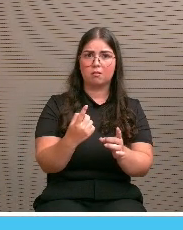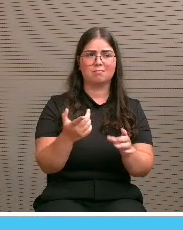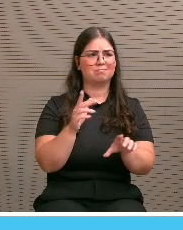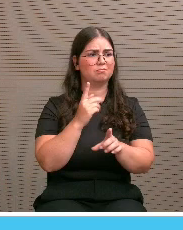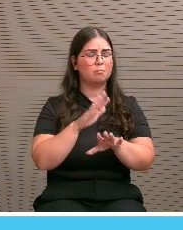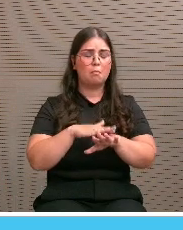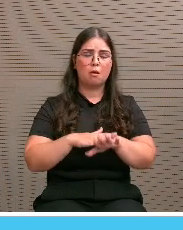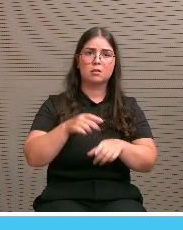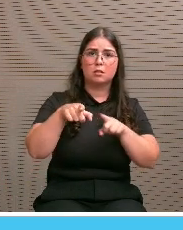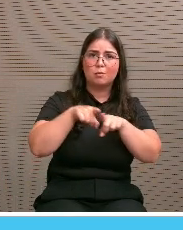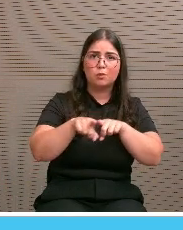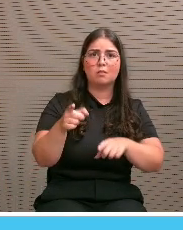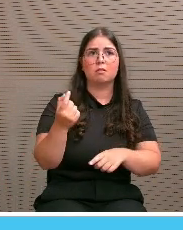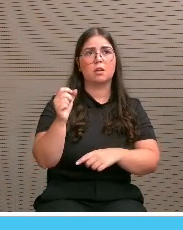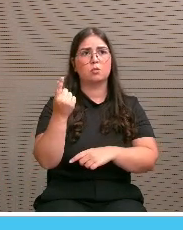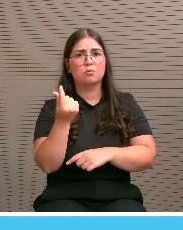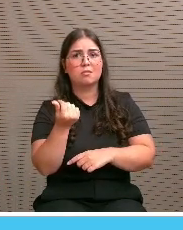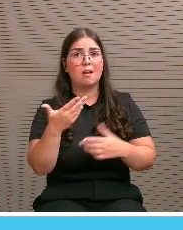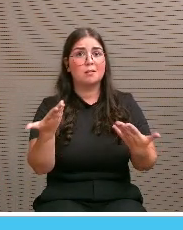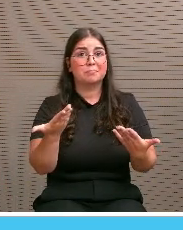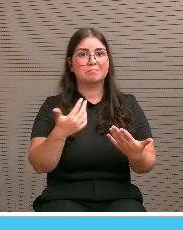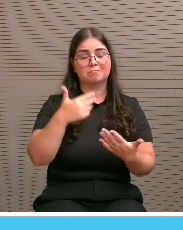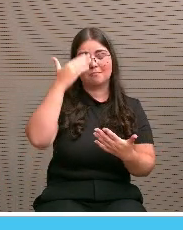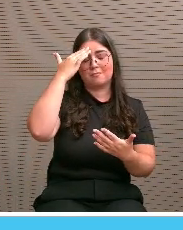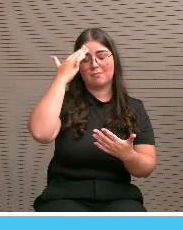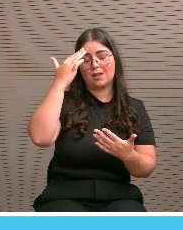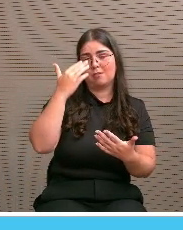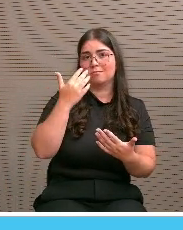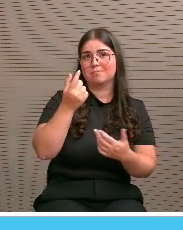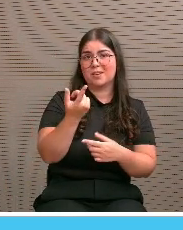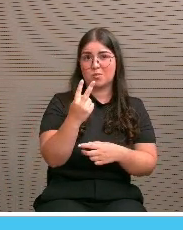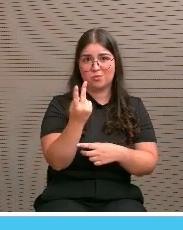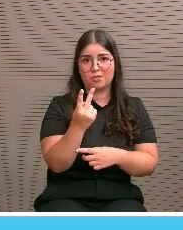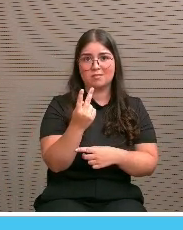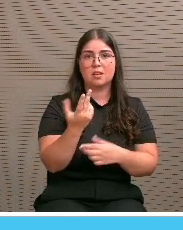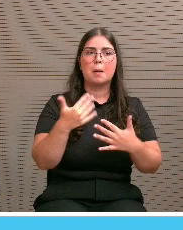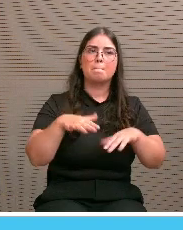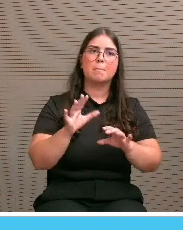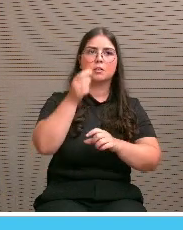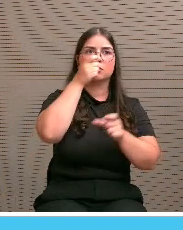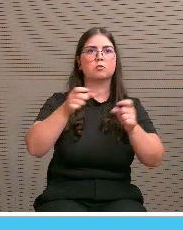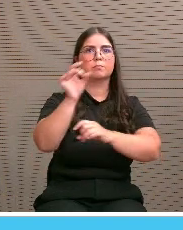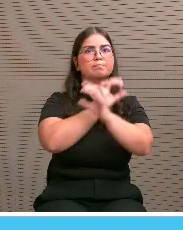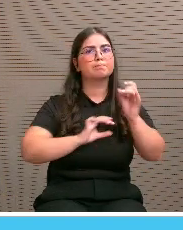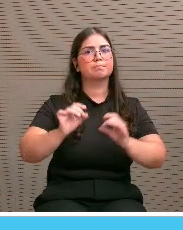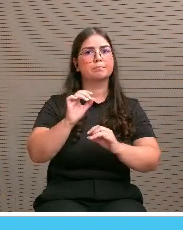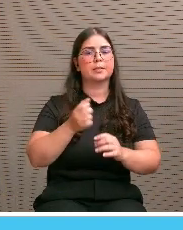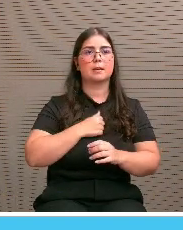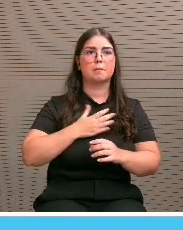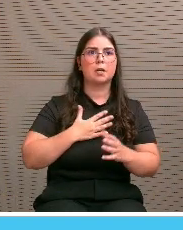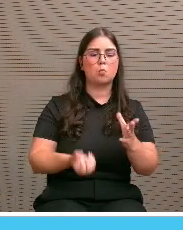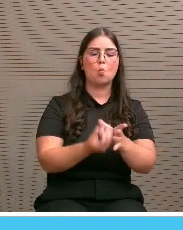will argue it is both. The Europeans didn't want the US agricultural companies